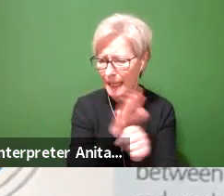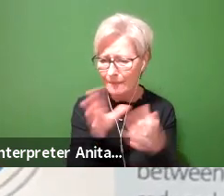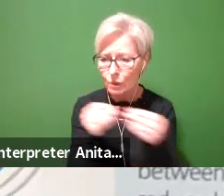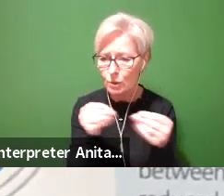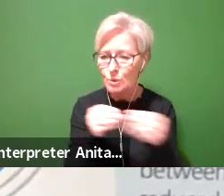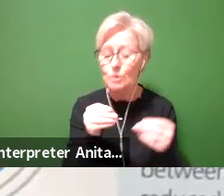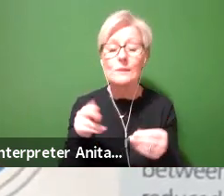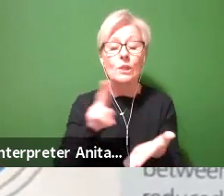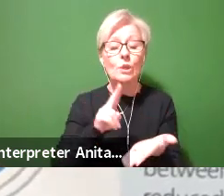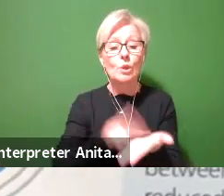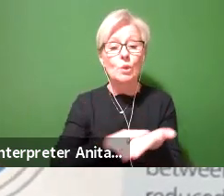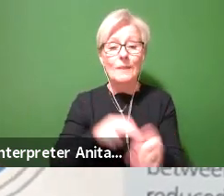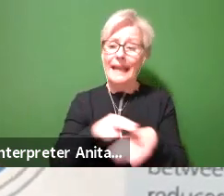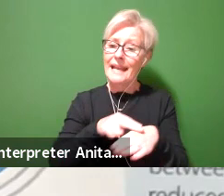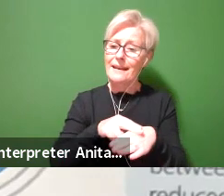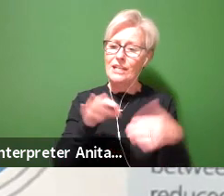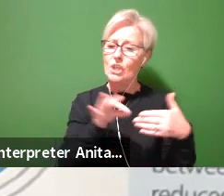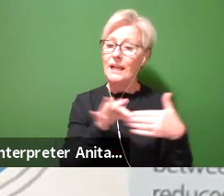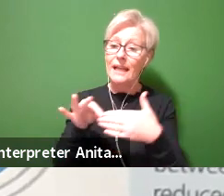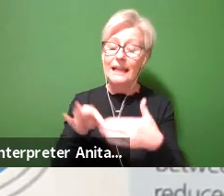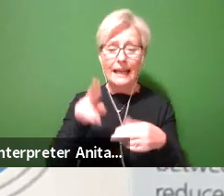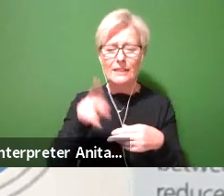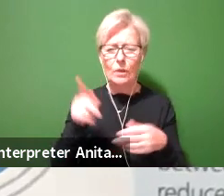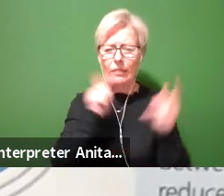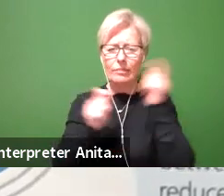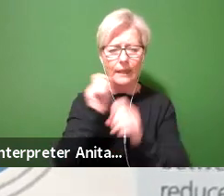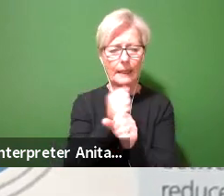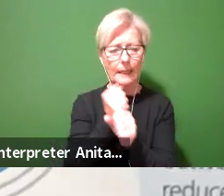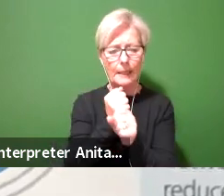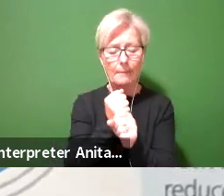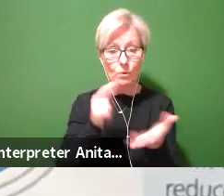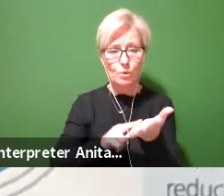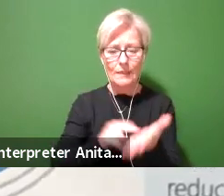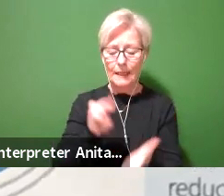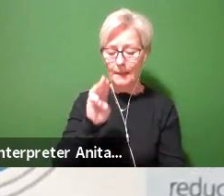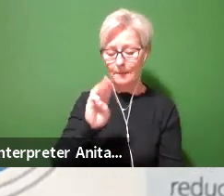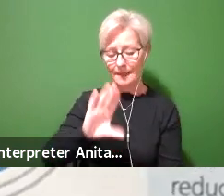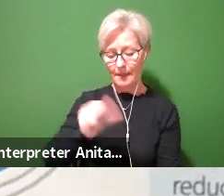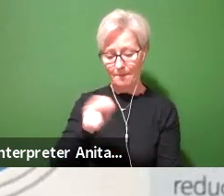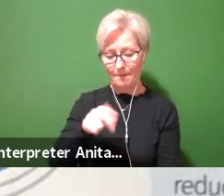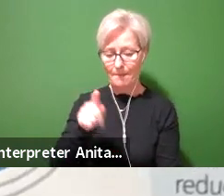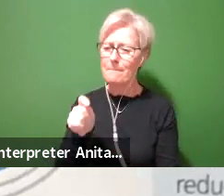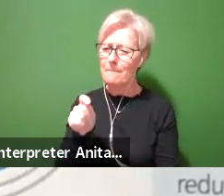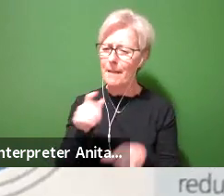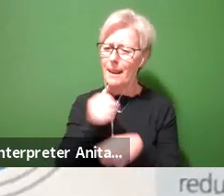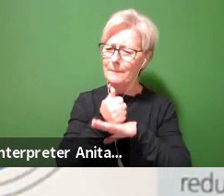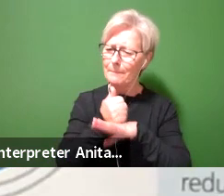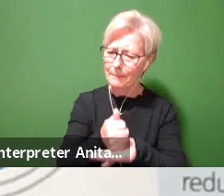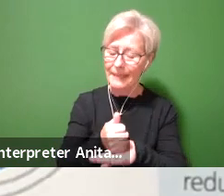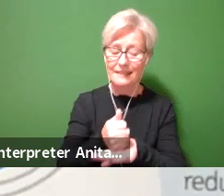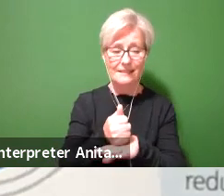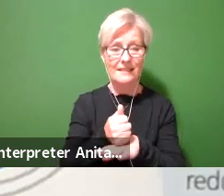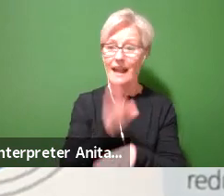national guidelines, we can think in terms of plant-based meals and ensure that at least half our plate is filled with veggies or